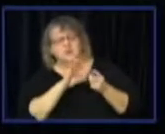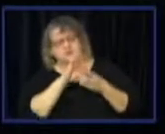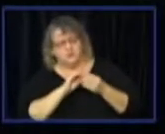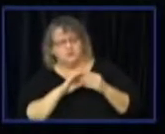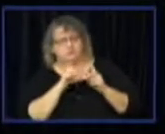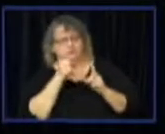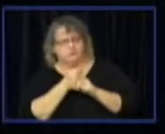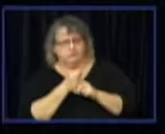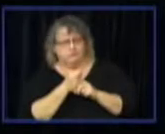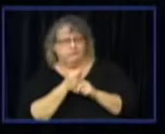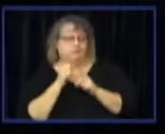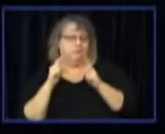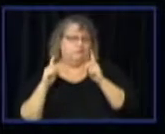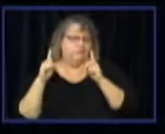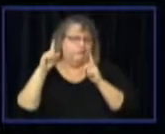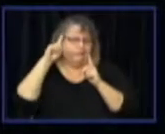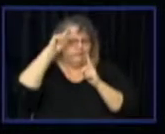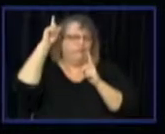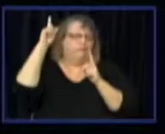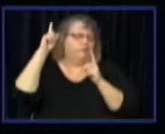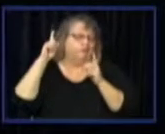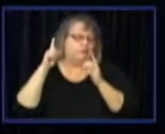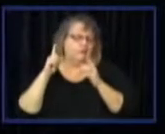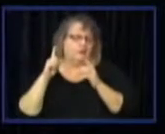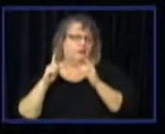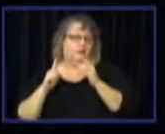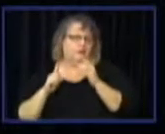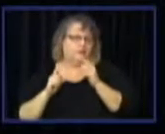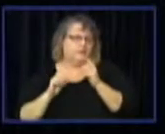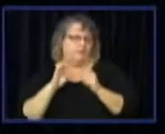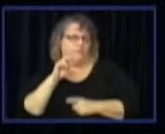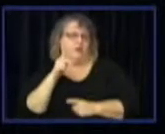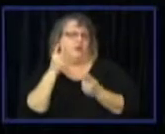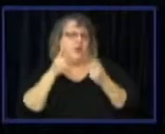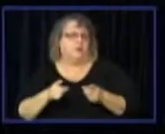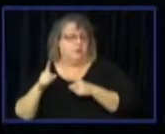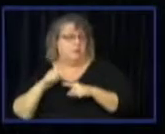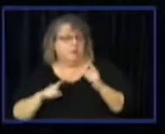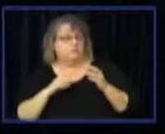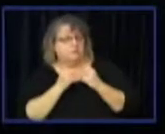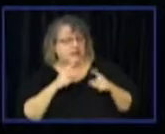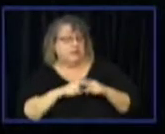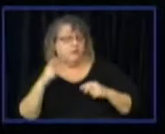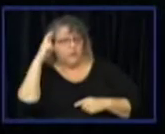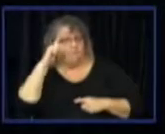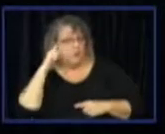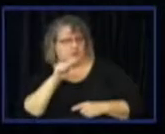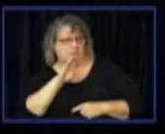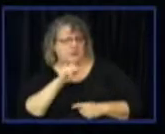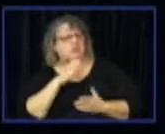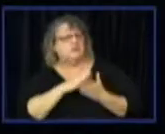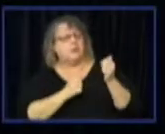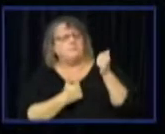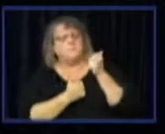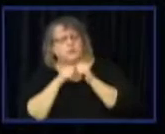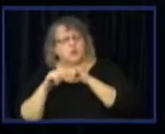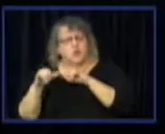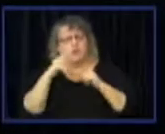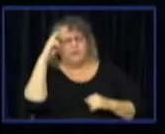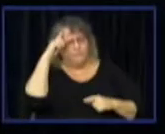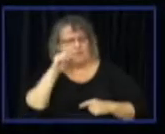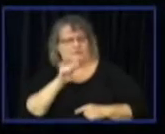was hit by something or someone, but there are a lot of causes of traumatic brain injury. What are the most common